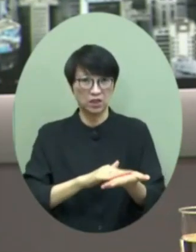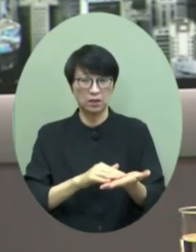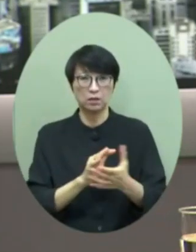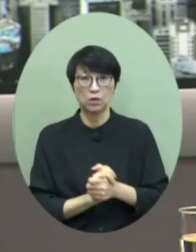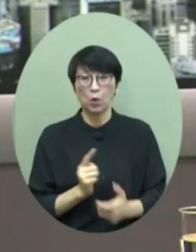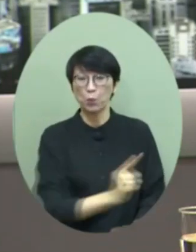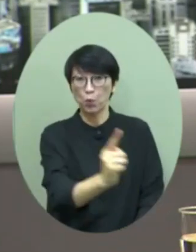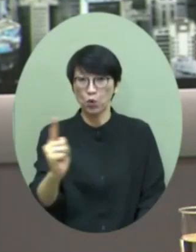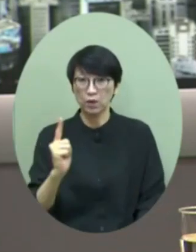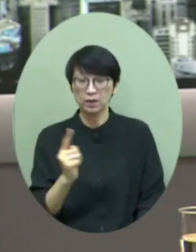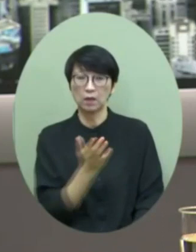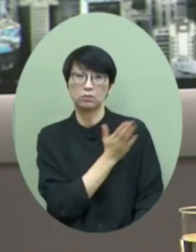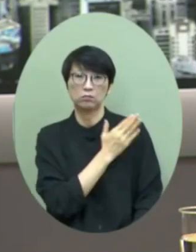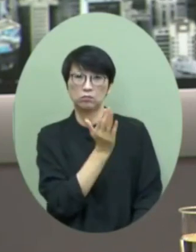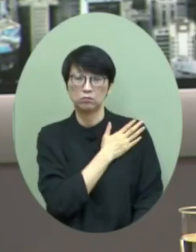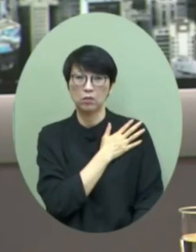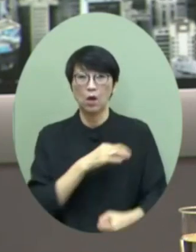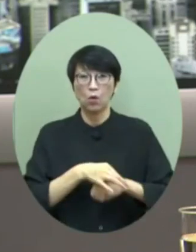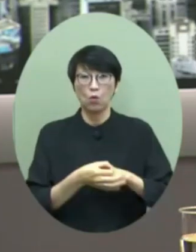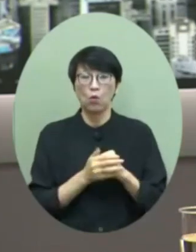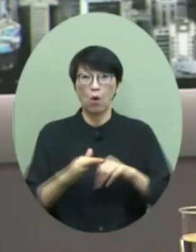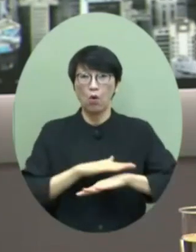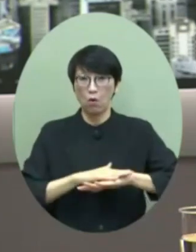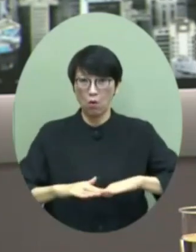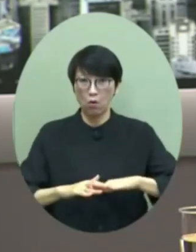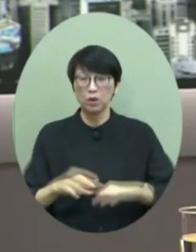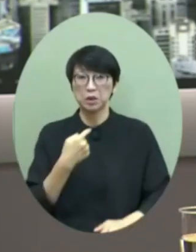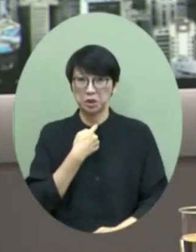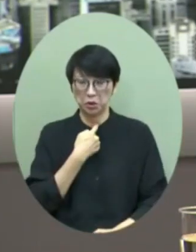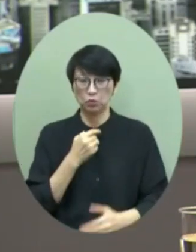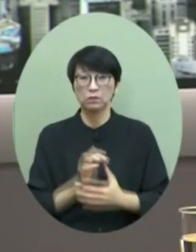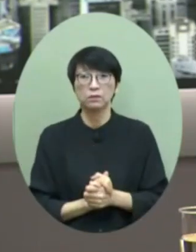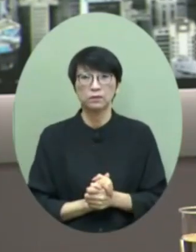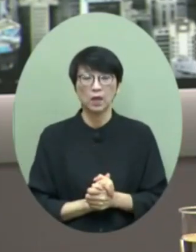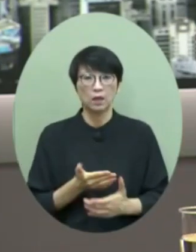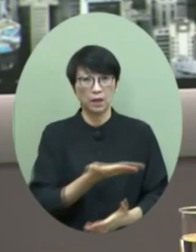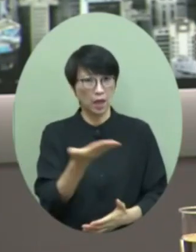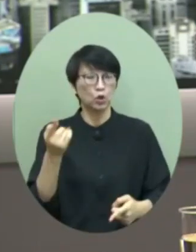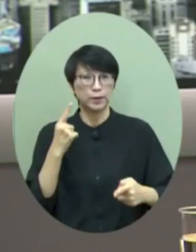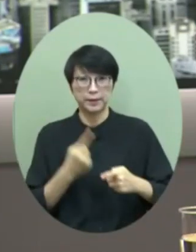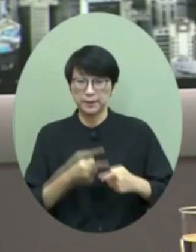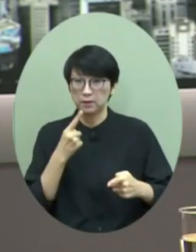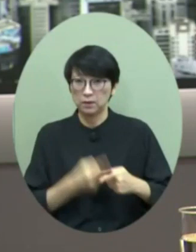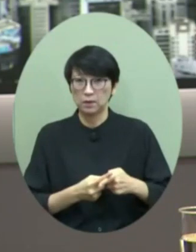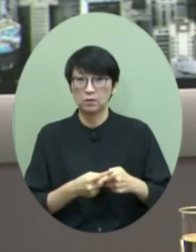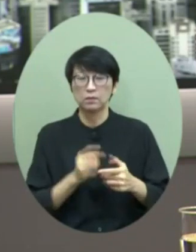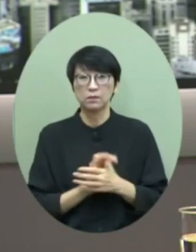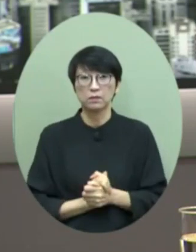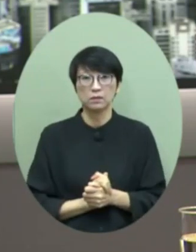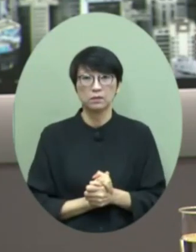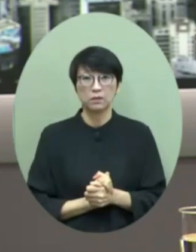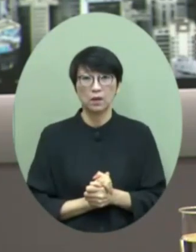people fully appreciate the gravity of offences that endanger national security, because all of us has the duty